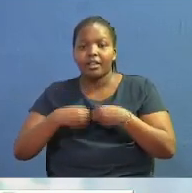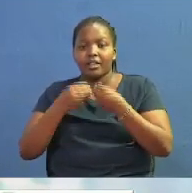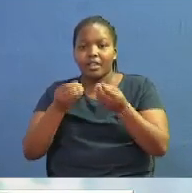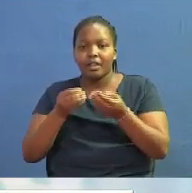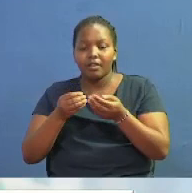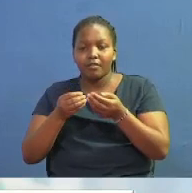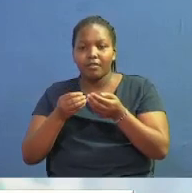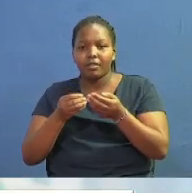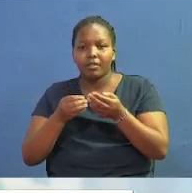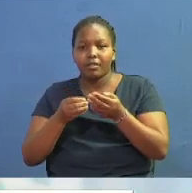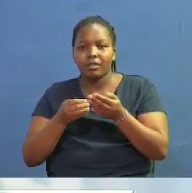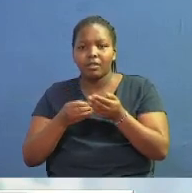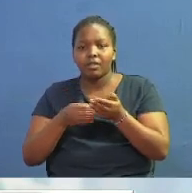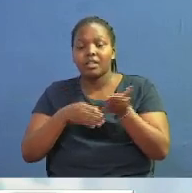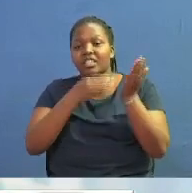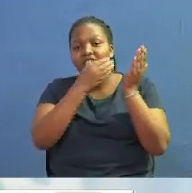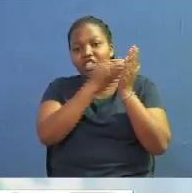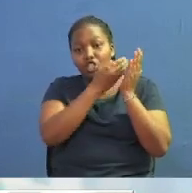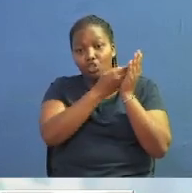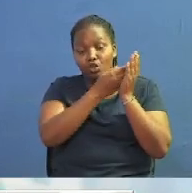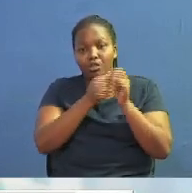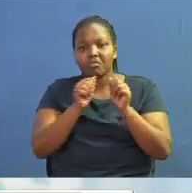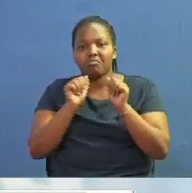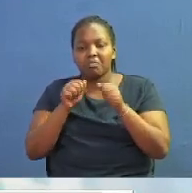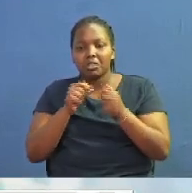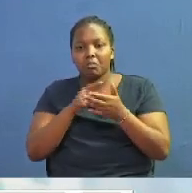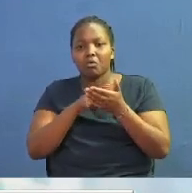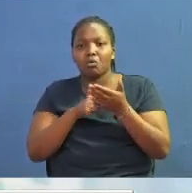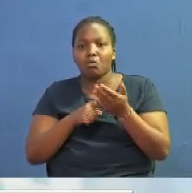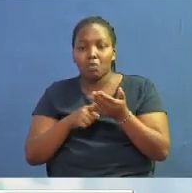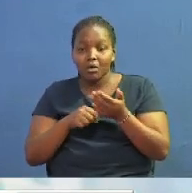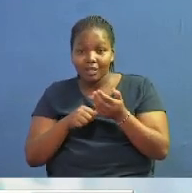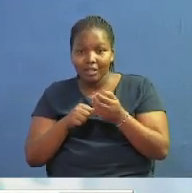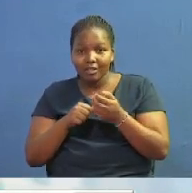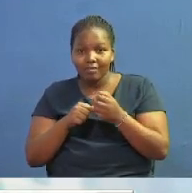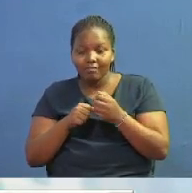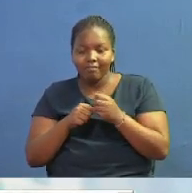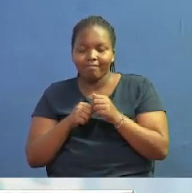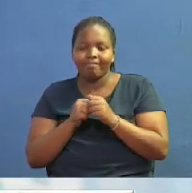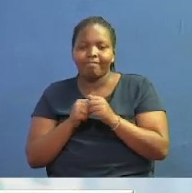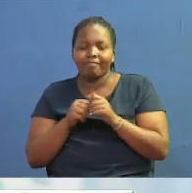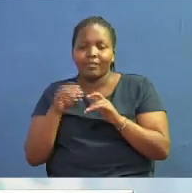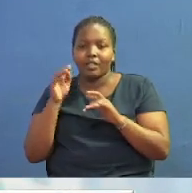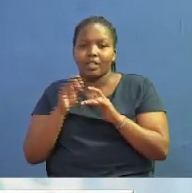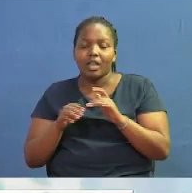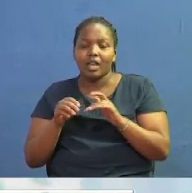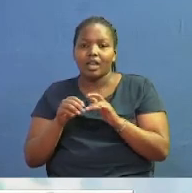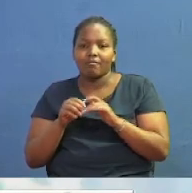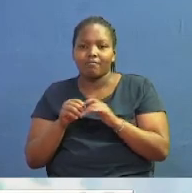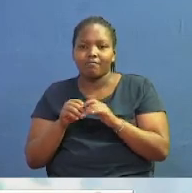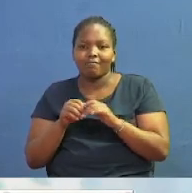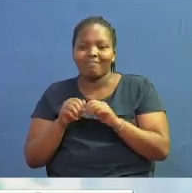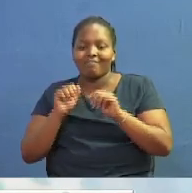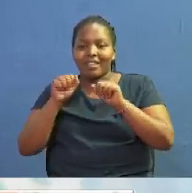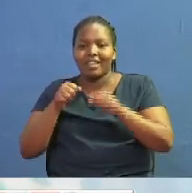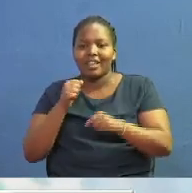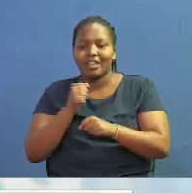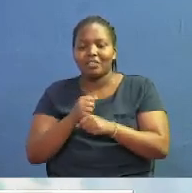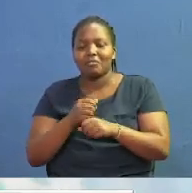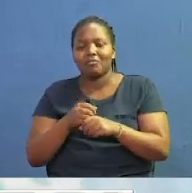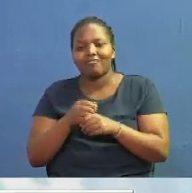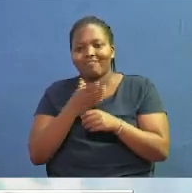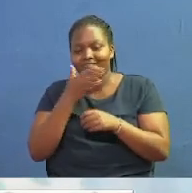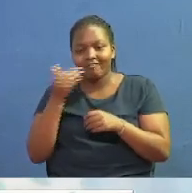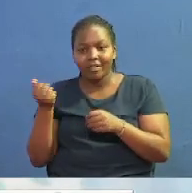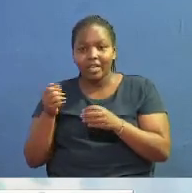on what could be done better. And then you also co-create the iterations that you're doing on that innovation. That provides the solutions